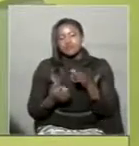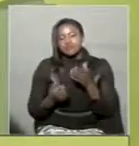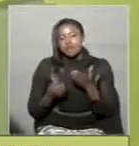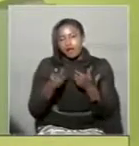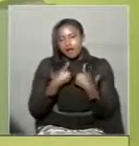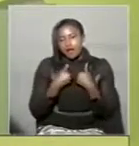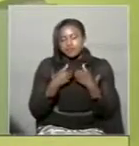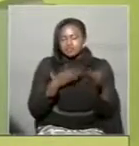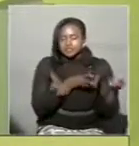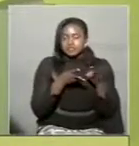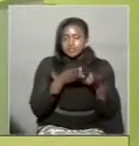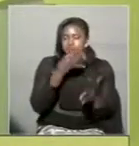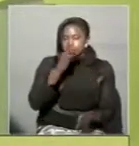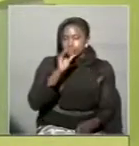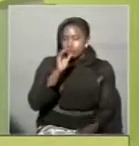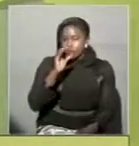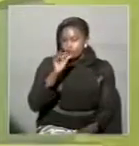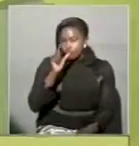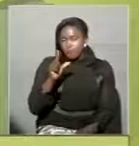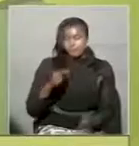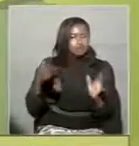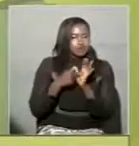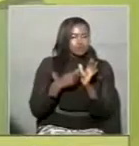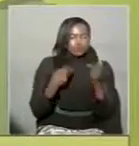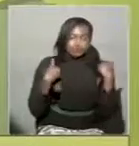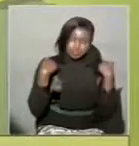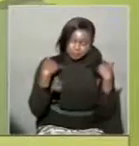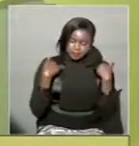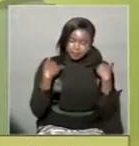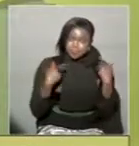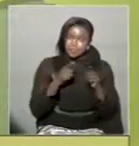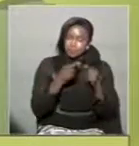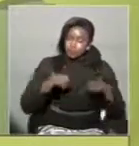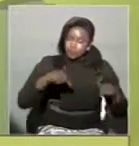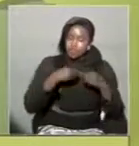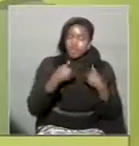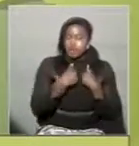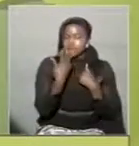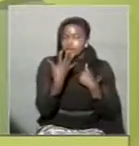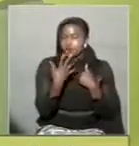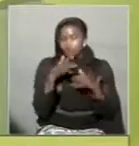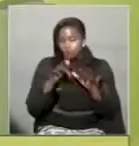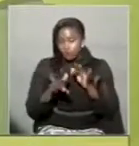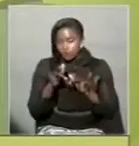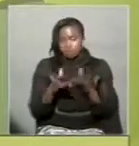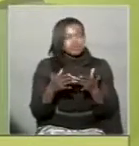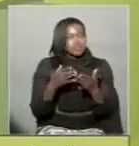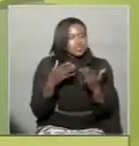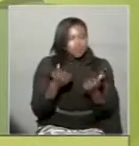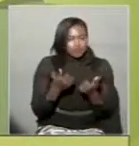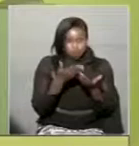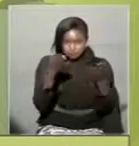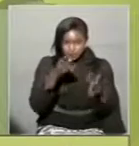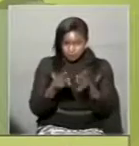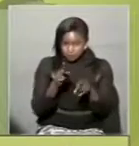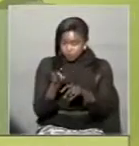call the focal point officers. At the directorate, we have 5 offices for the sake of the rest of us who are watching. We